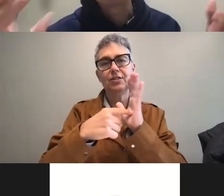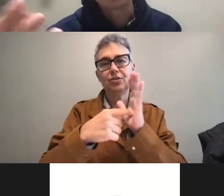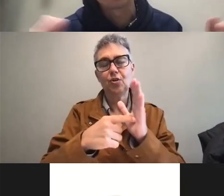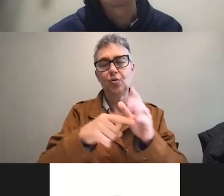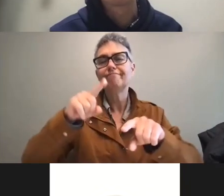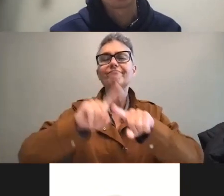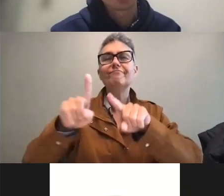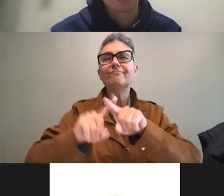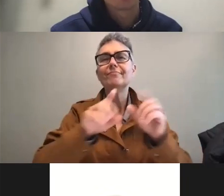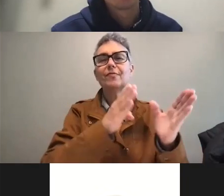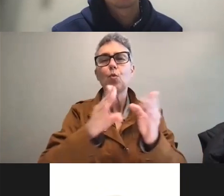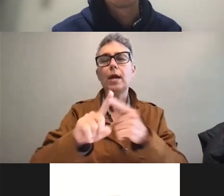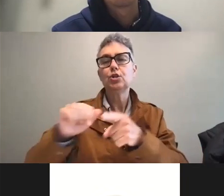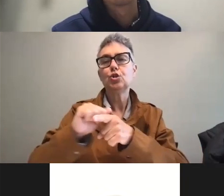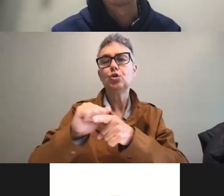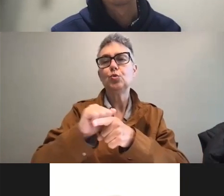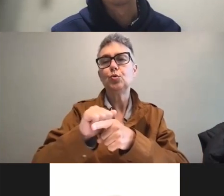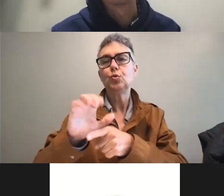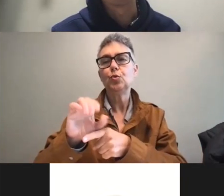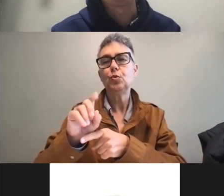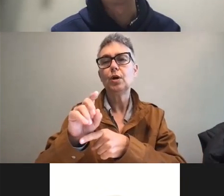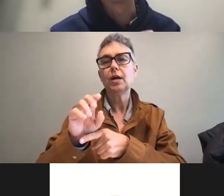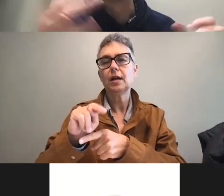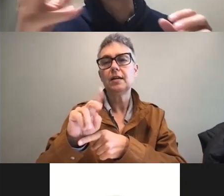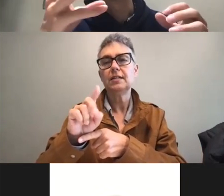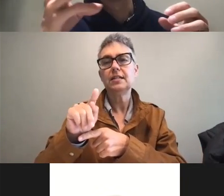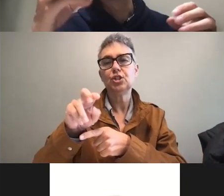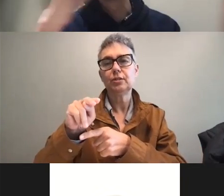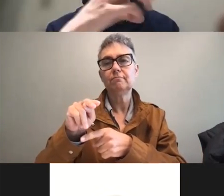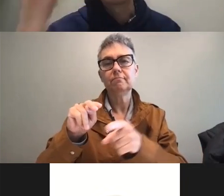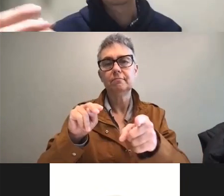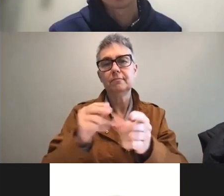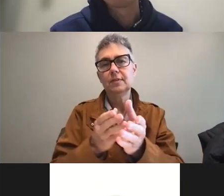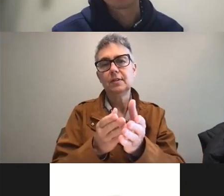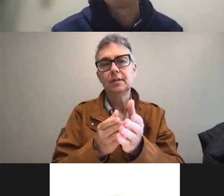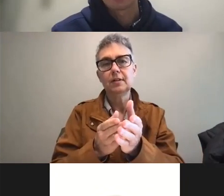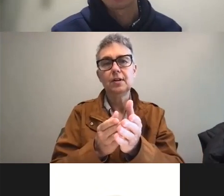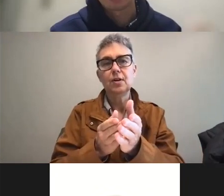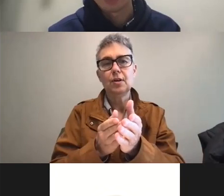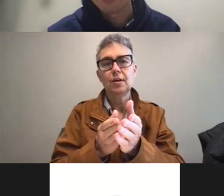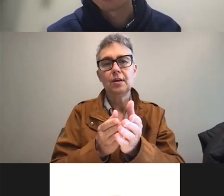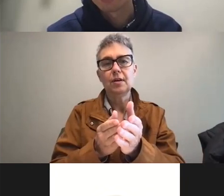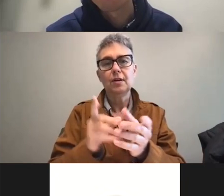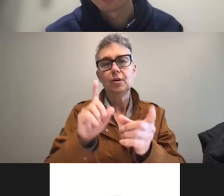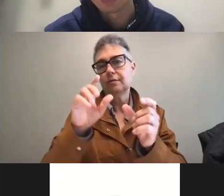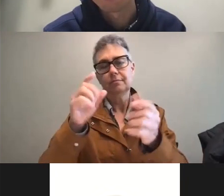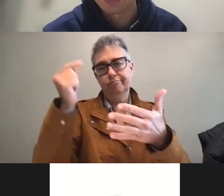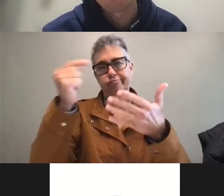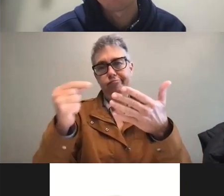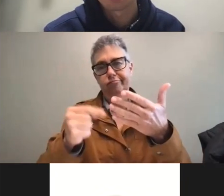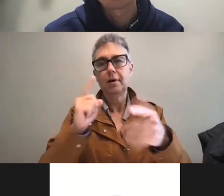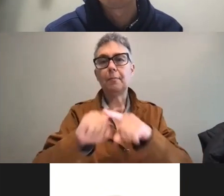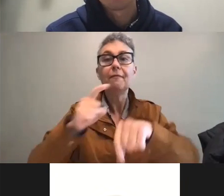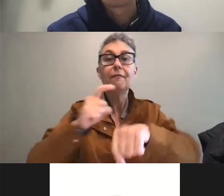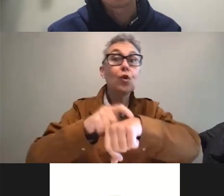are various ways of conditioning and do this framework conditioning, but I think for the sake of time,